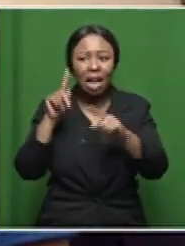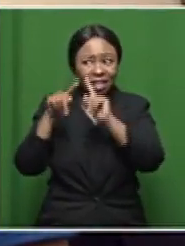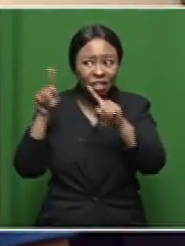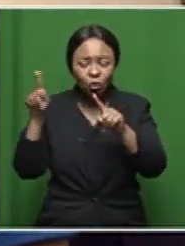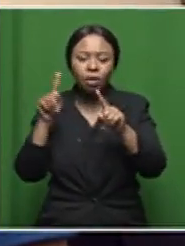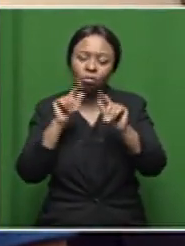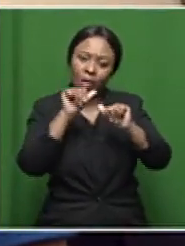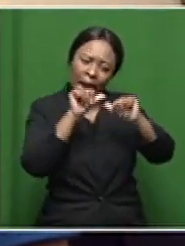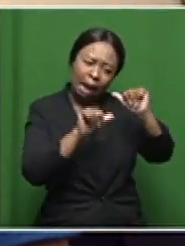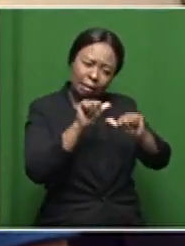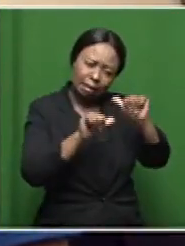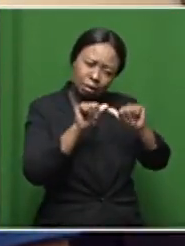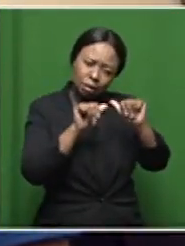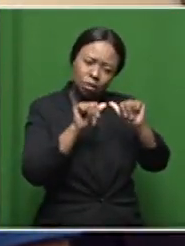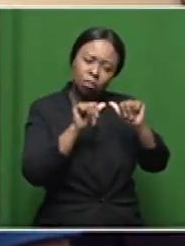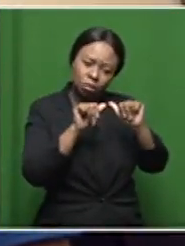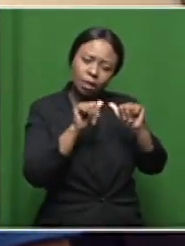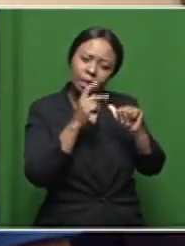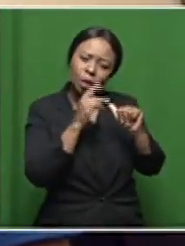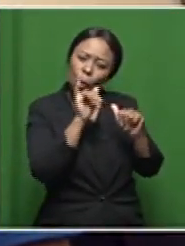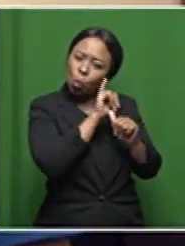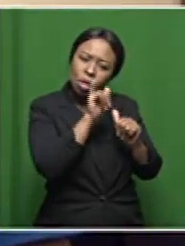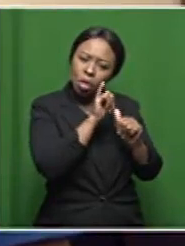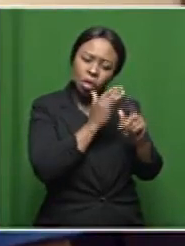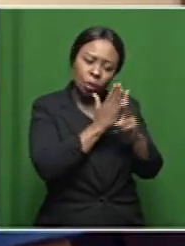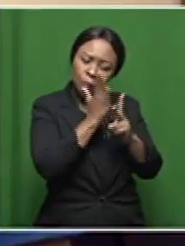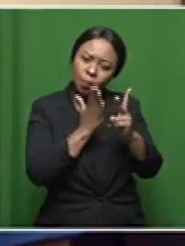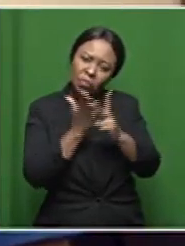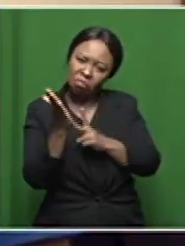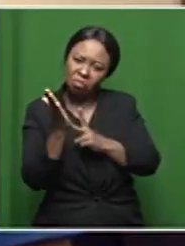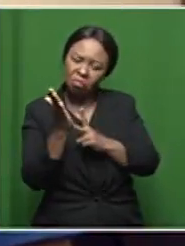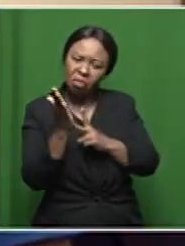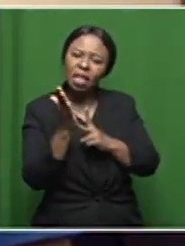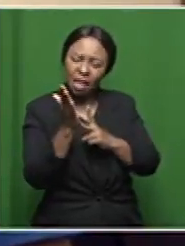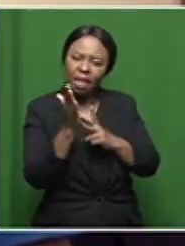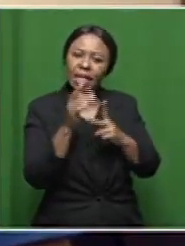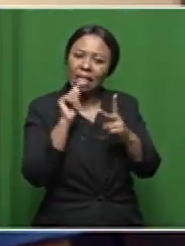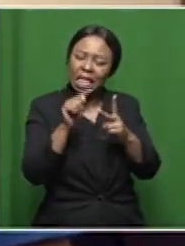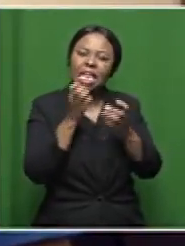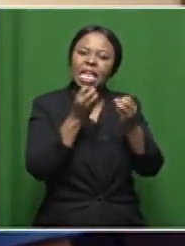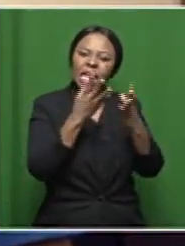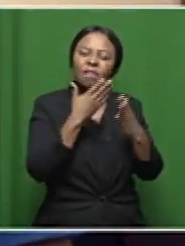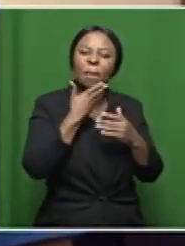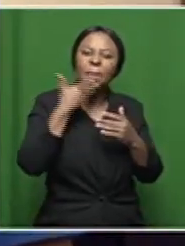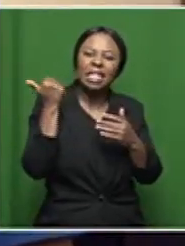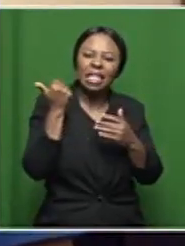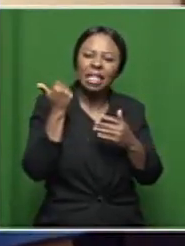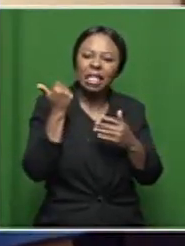to assess and tell which type of a cerclage can actually offer you the best in terms of